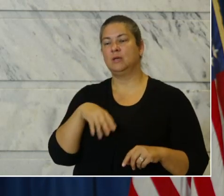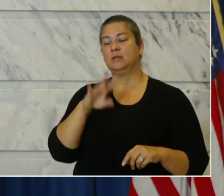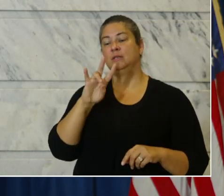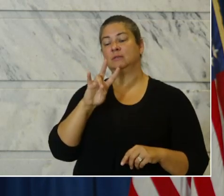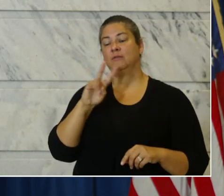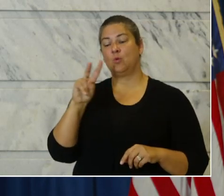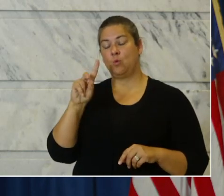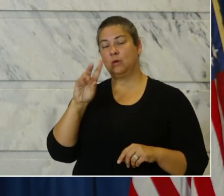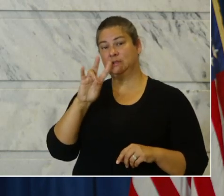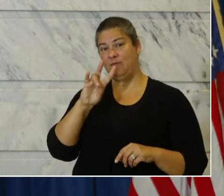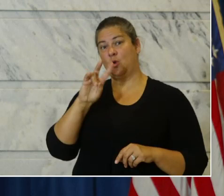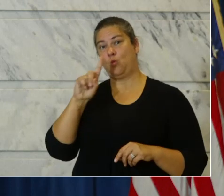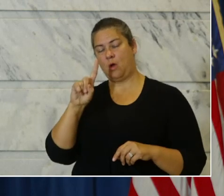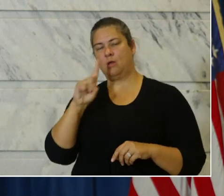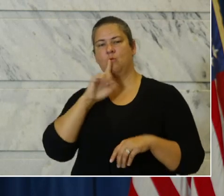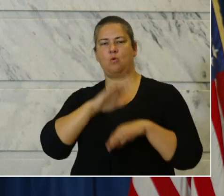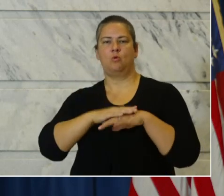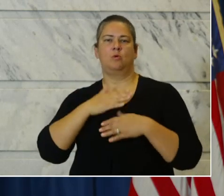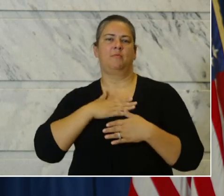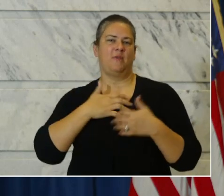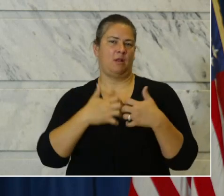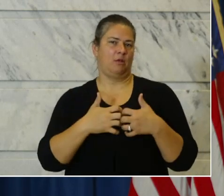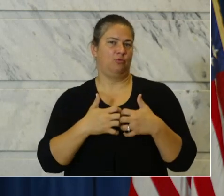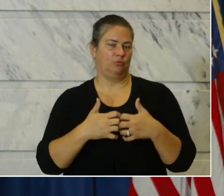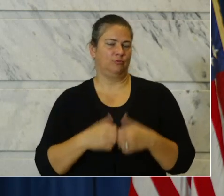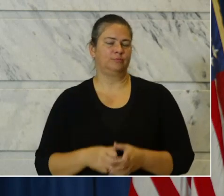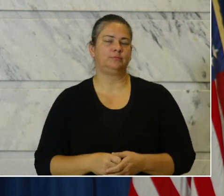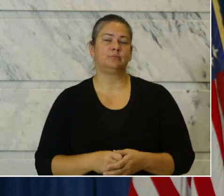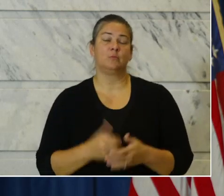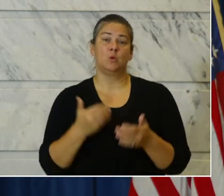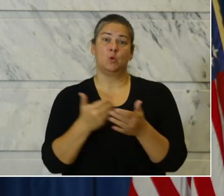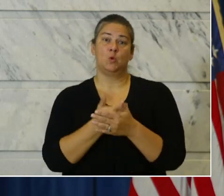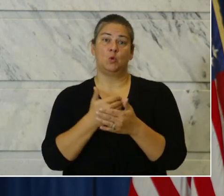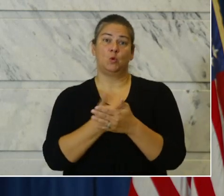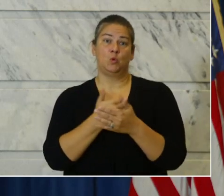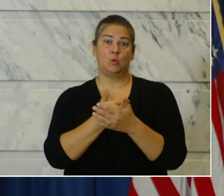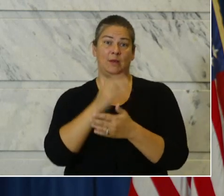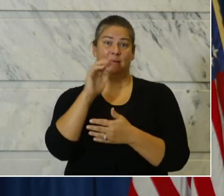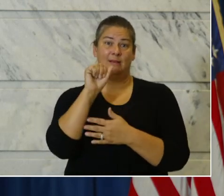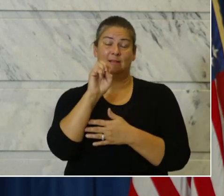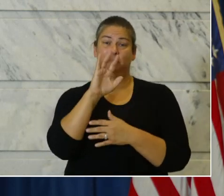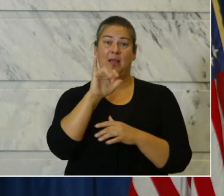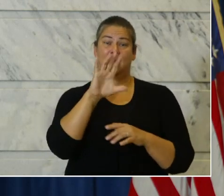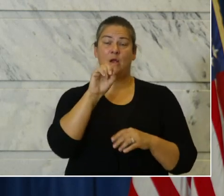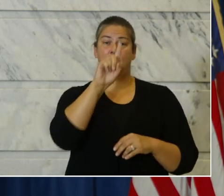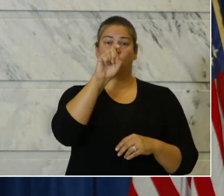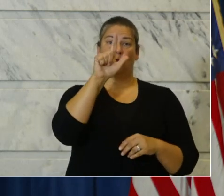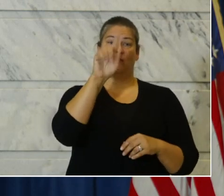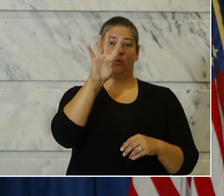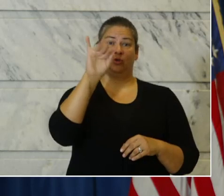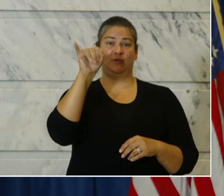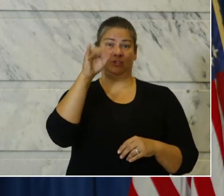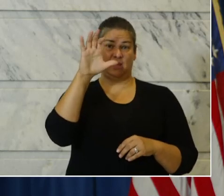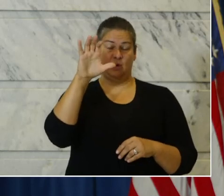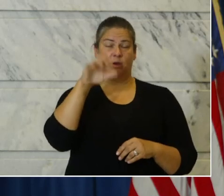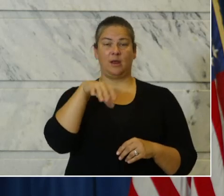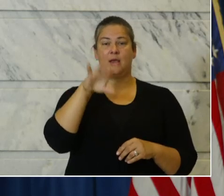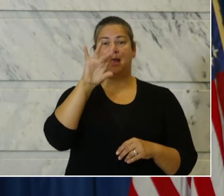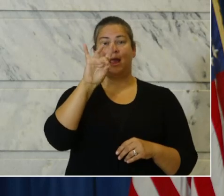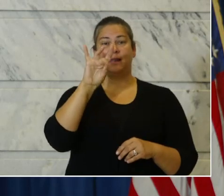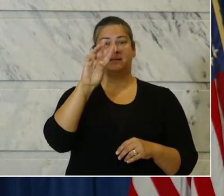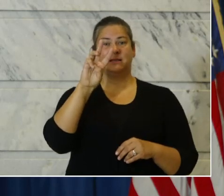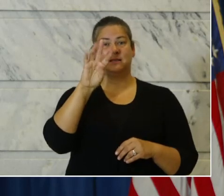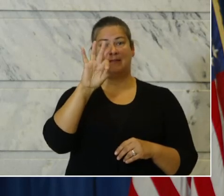71 on a ventilator. New cases by county, 124 in Jefferson, 86